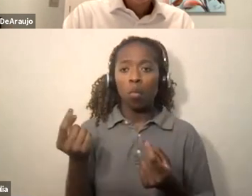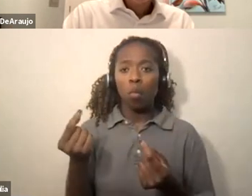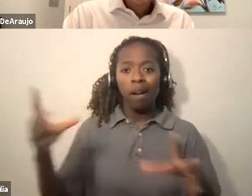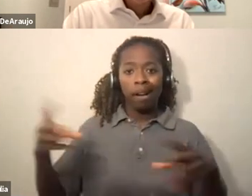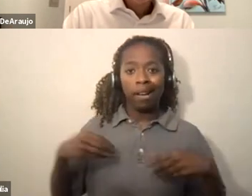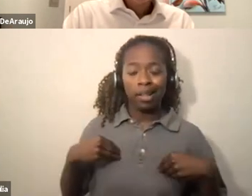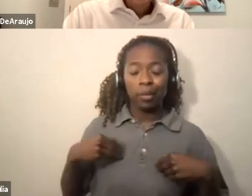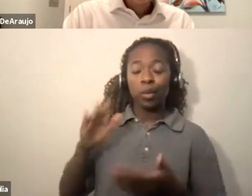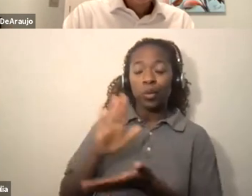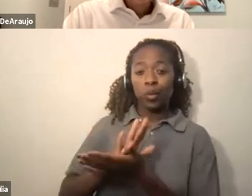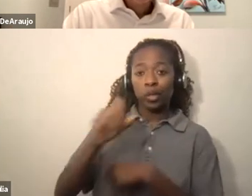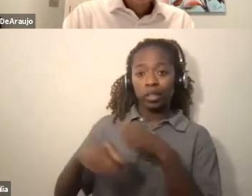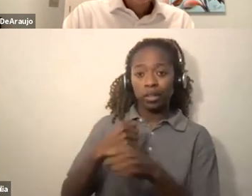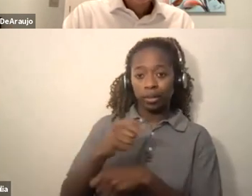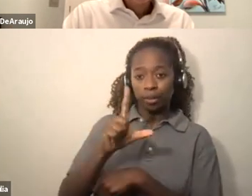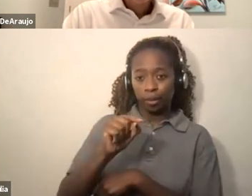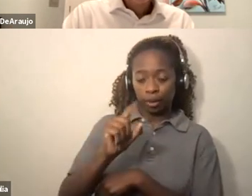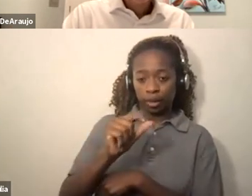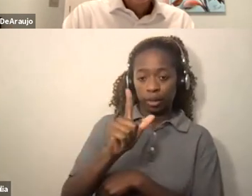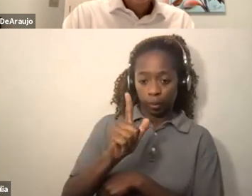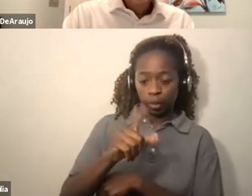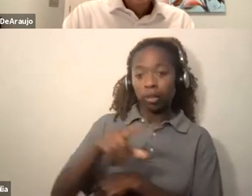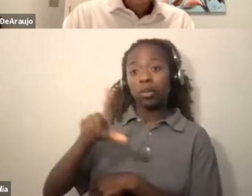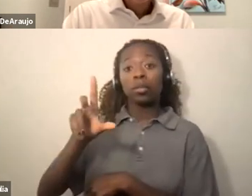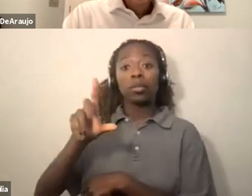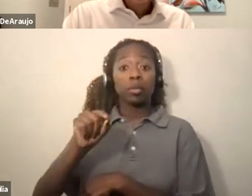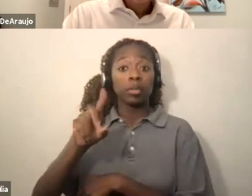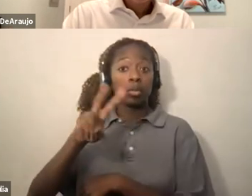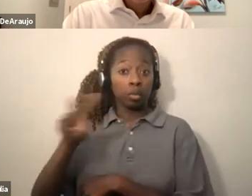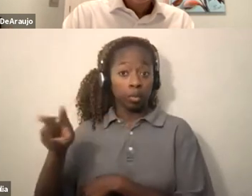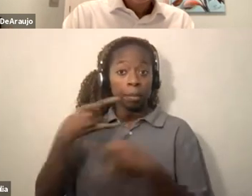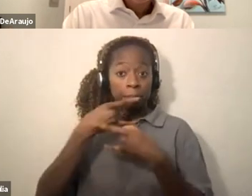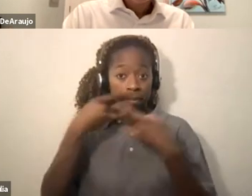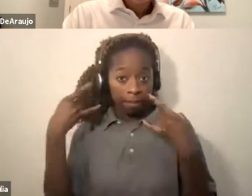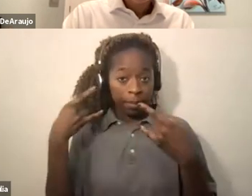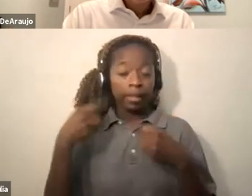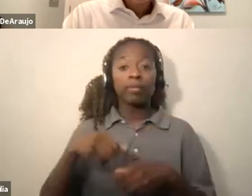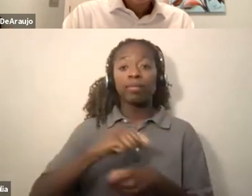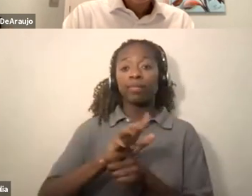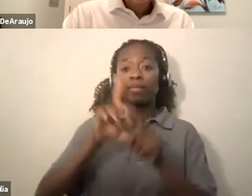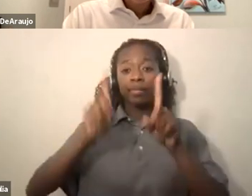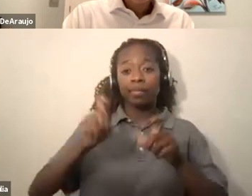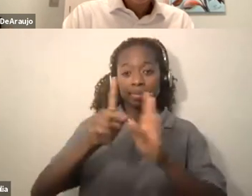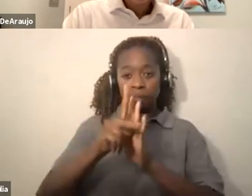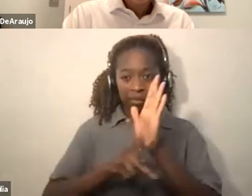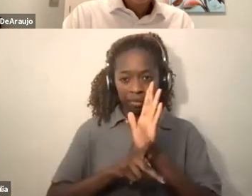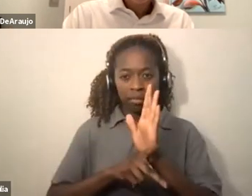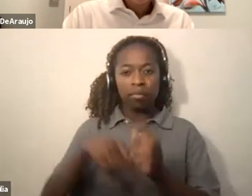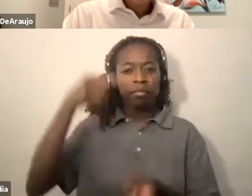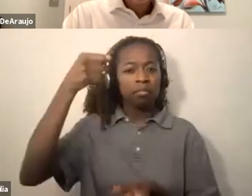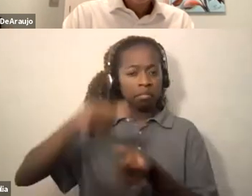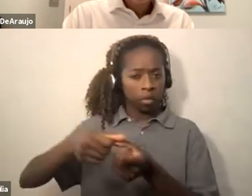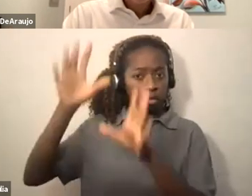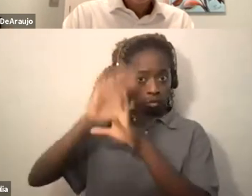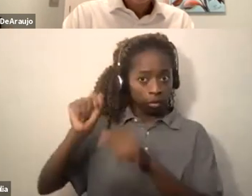year 2021 2022 mask in covid testing policy you'll recall that the superintendent